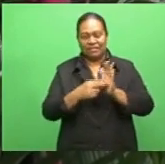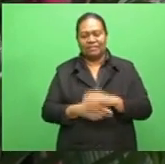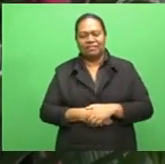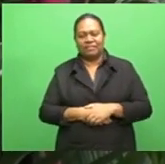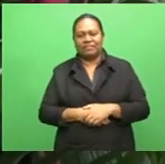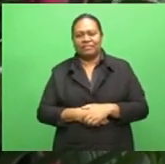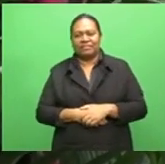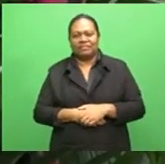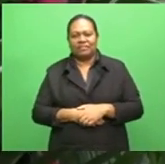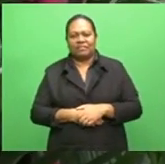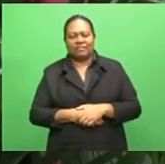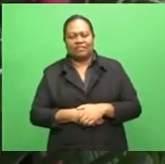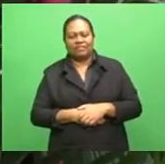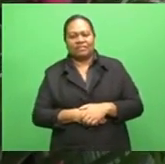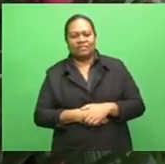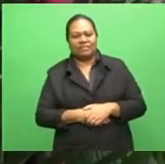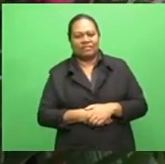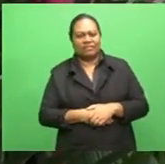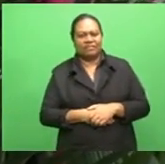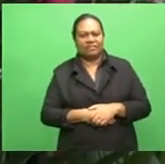matches that will